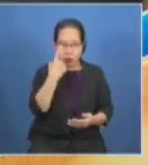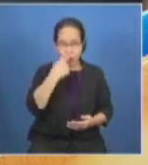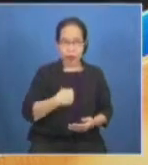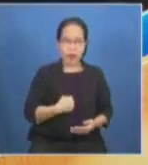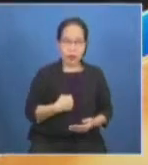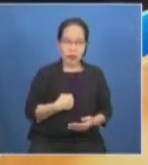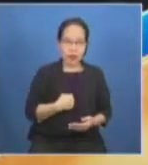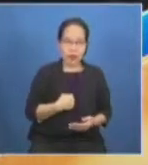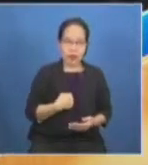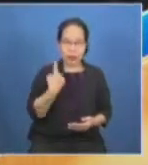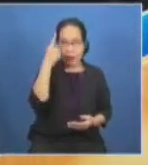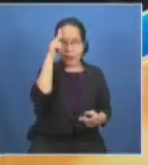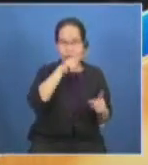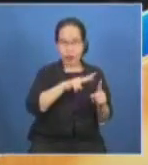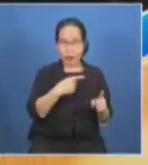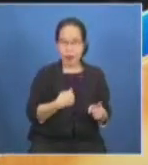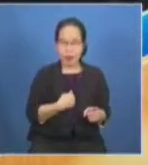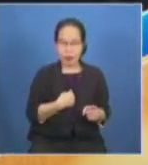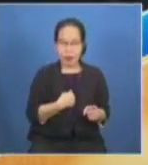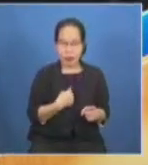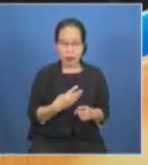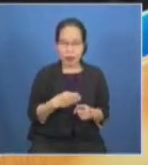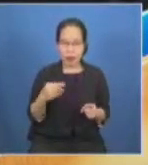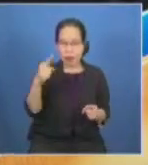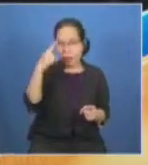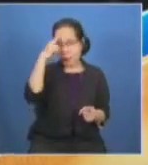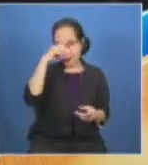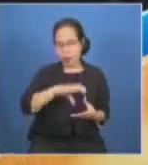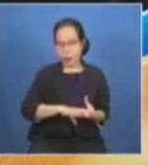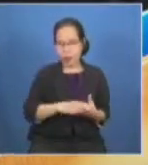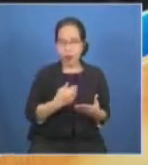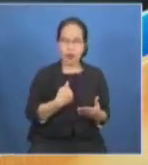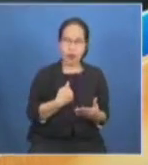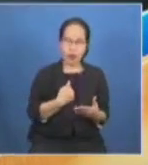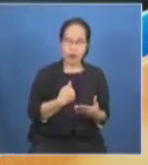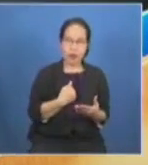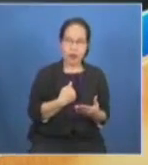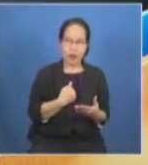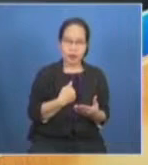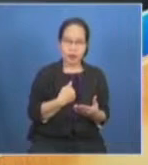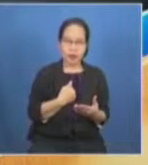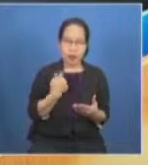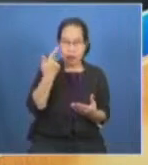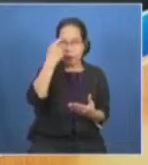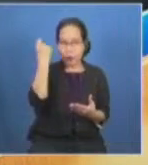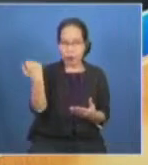To me, in my perspective, I believe that